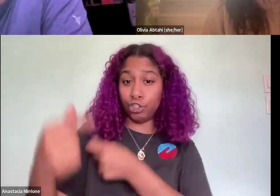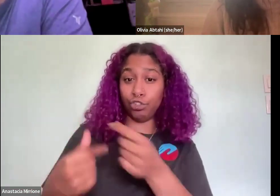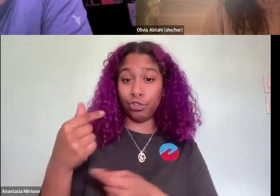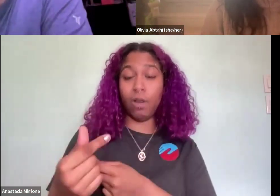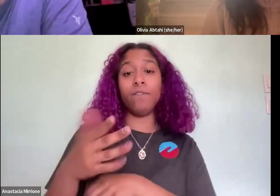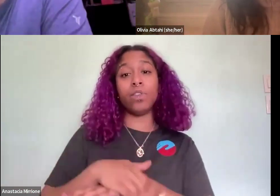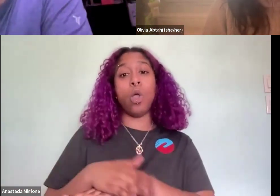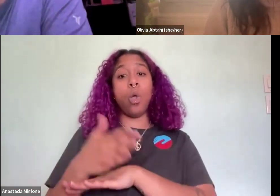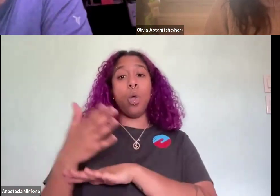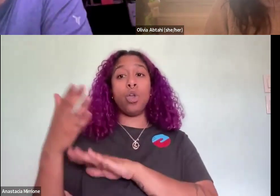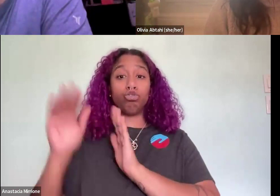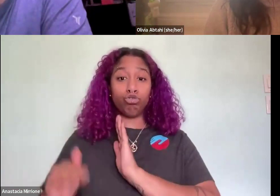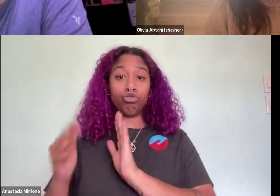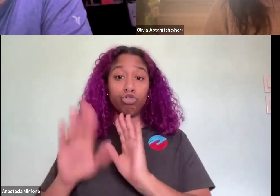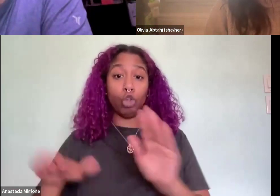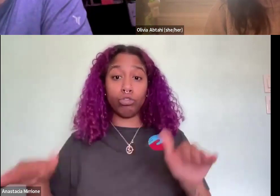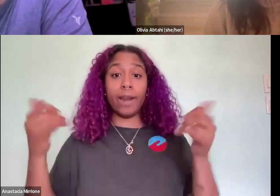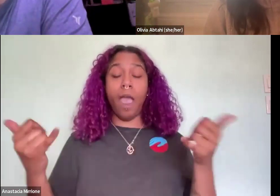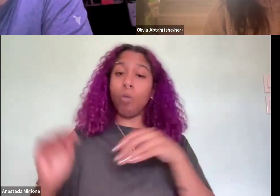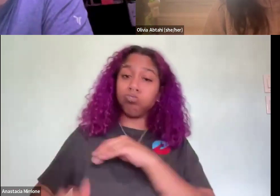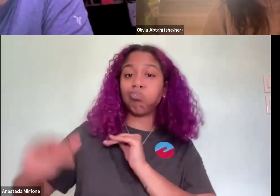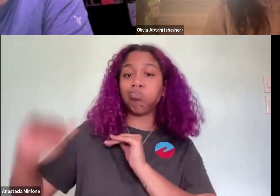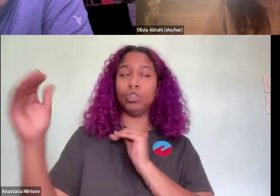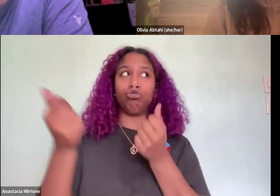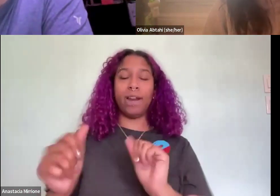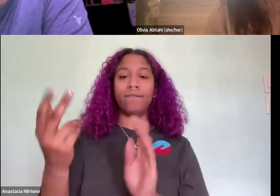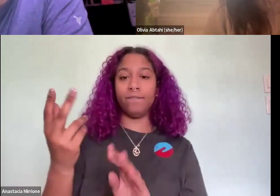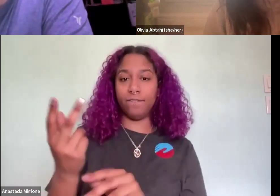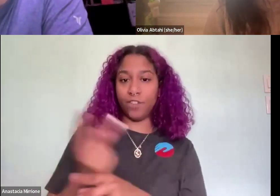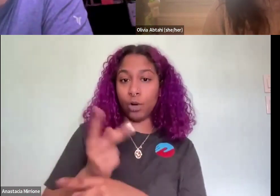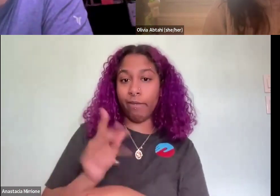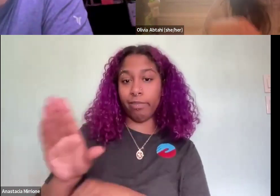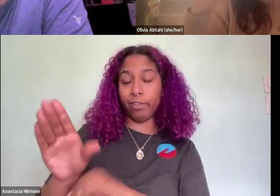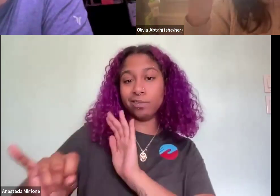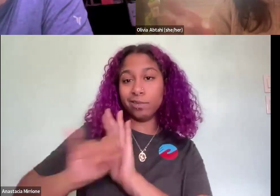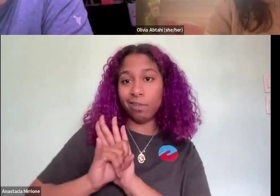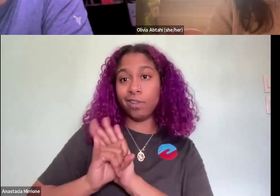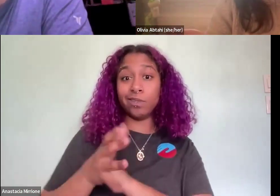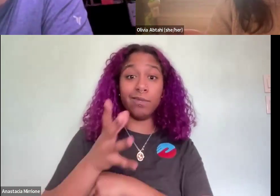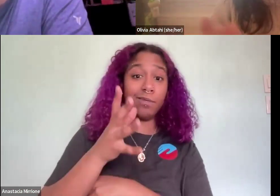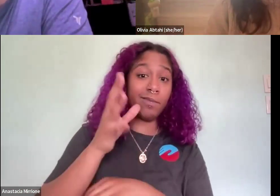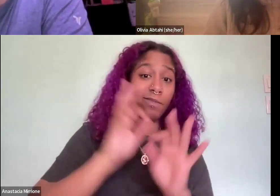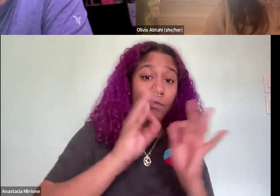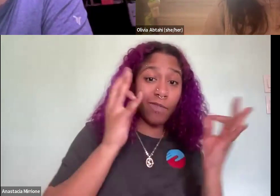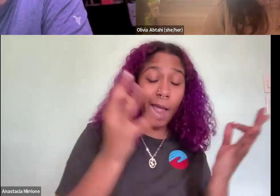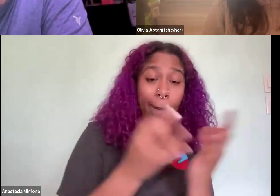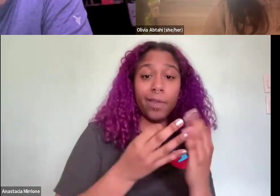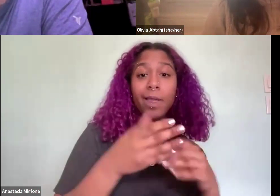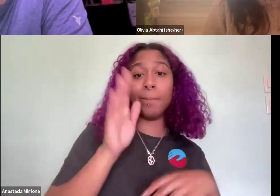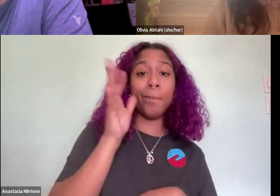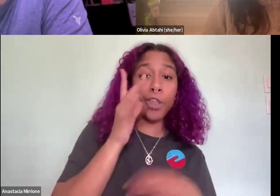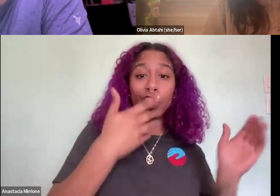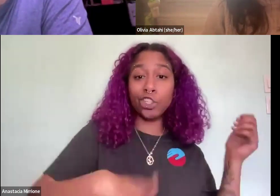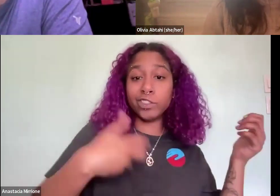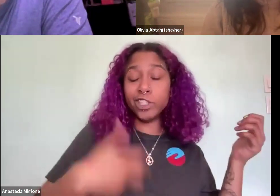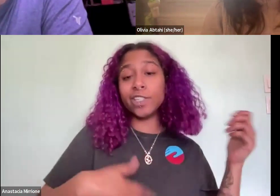are trying to figure out what that means for them. So their family comes at it all from different angles. Their mother is Argentinian, their father is